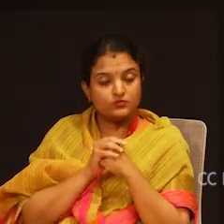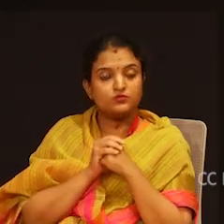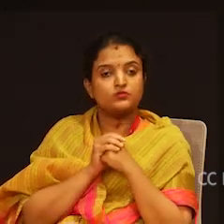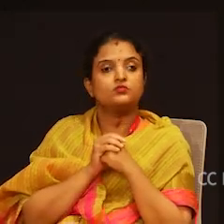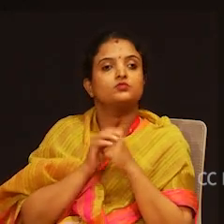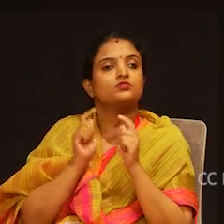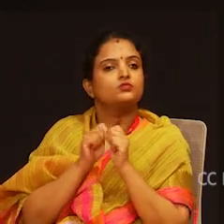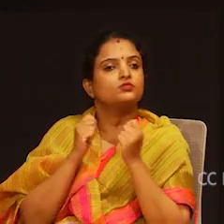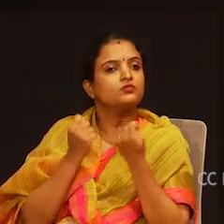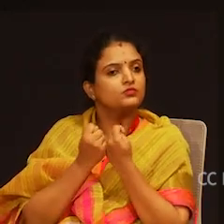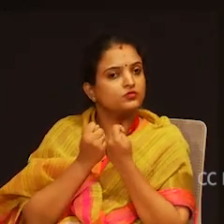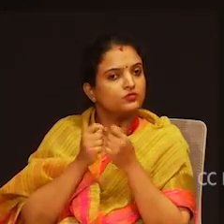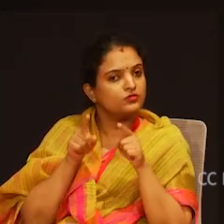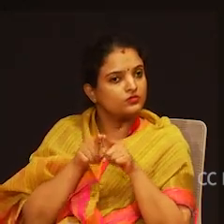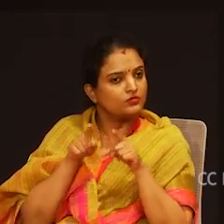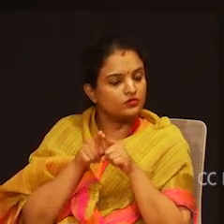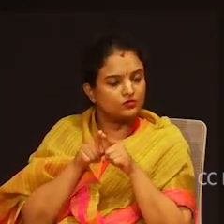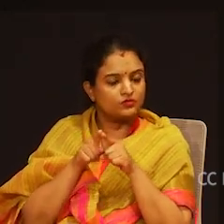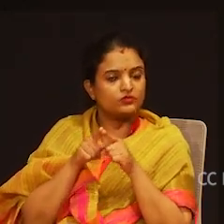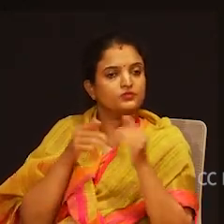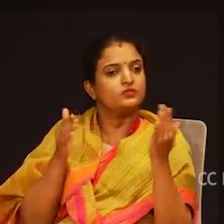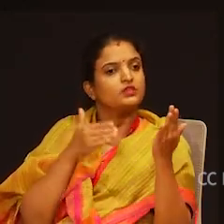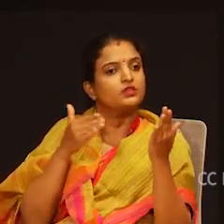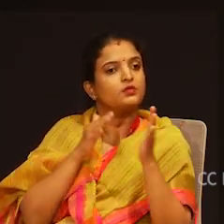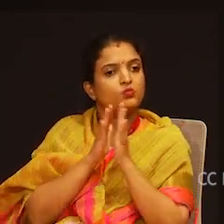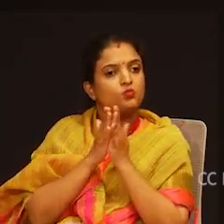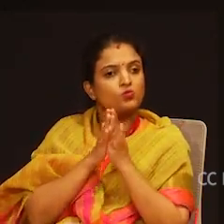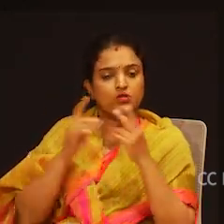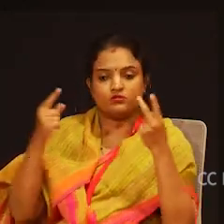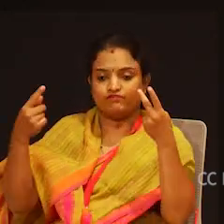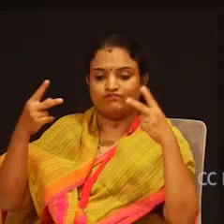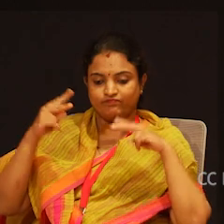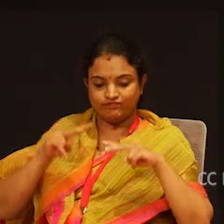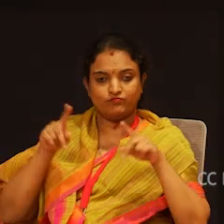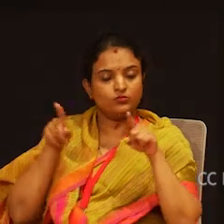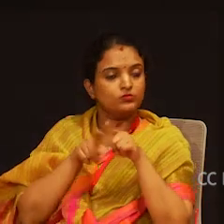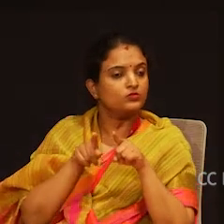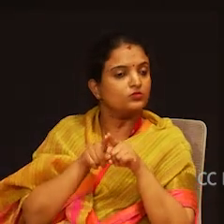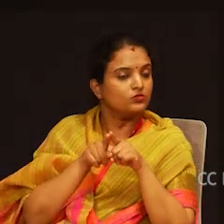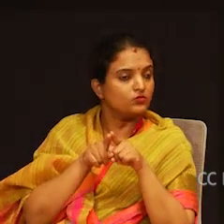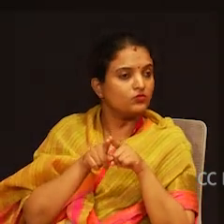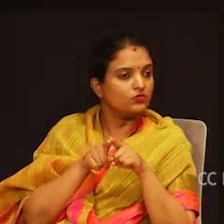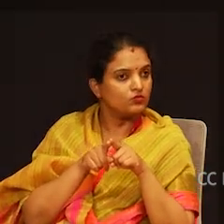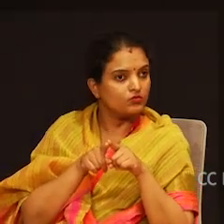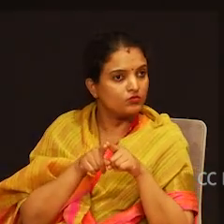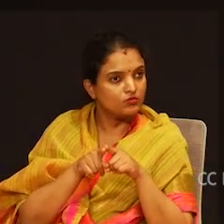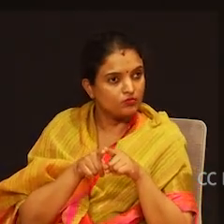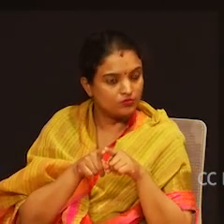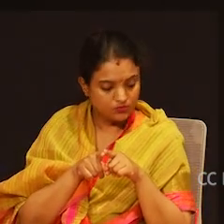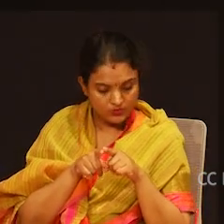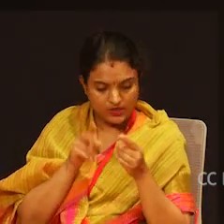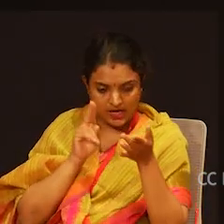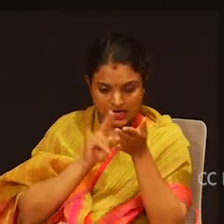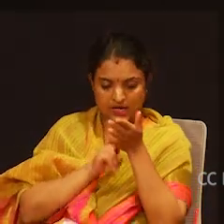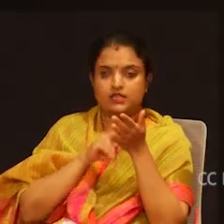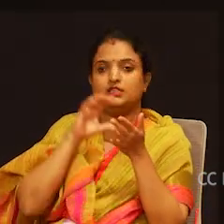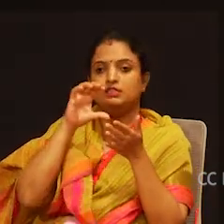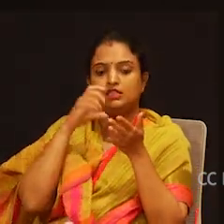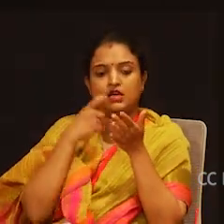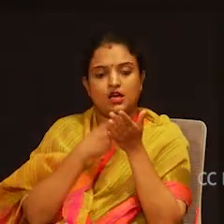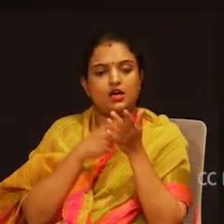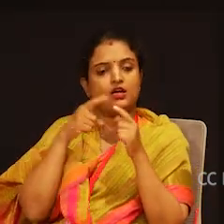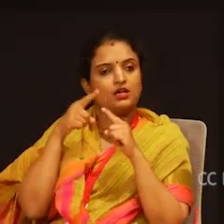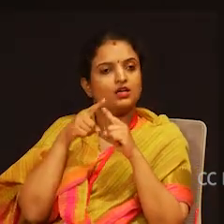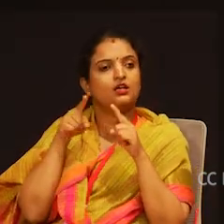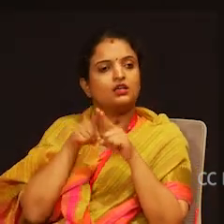her team, with the textbooks and converting them, making the NCERT textbooks accessible,